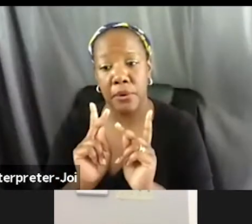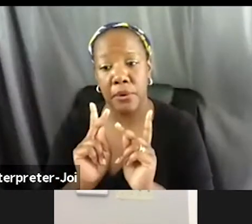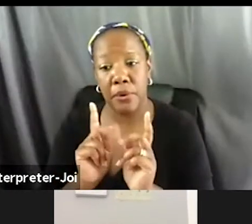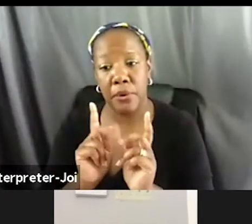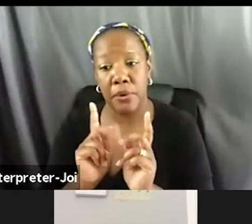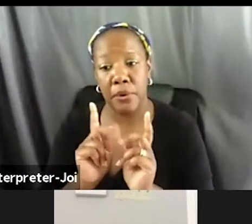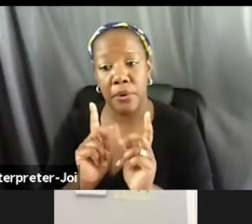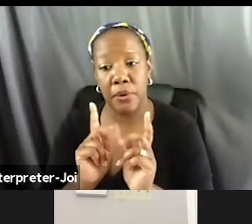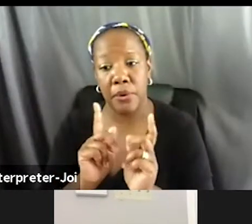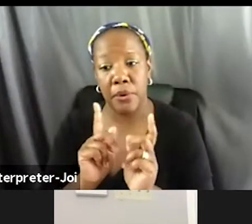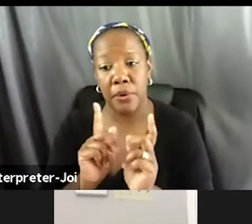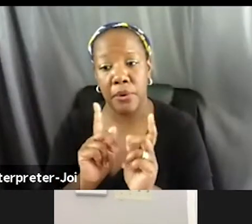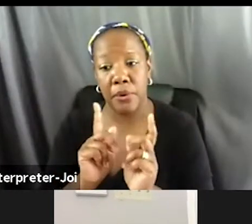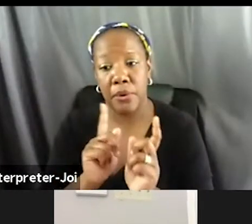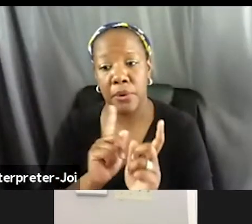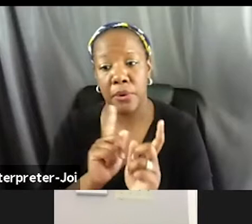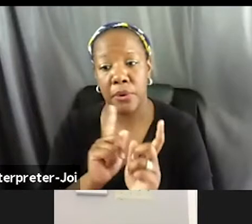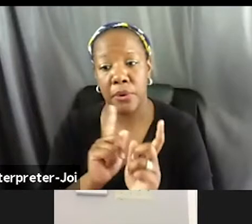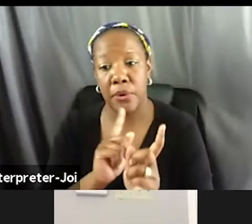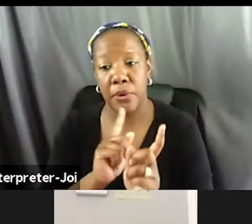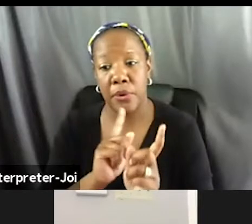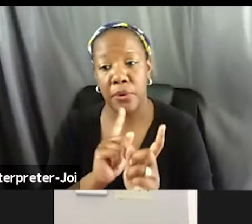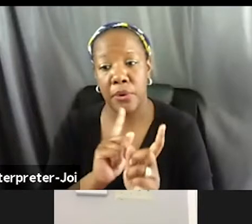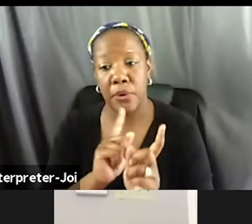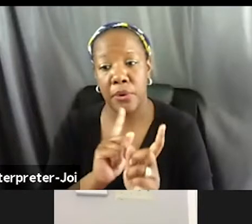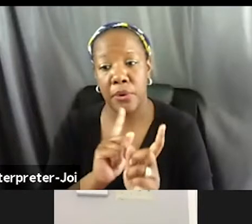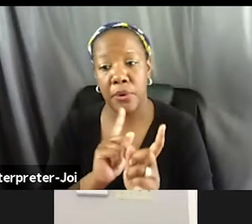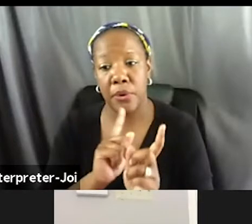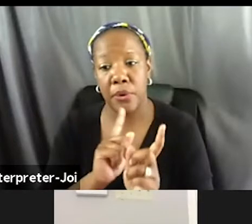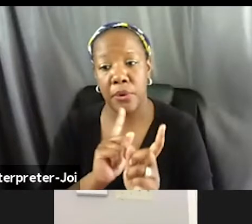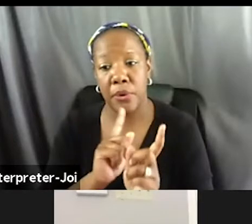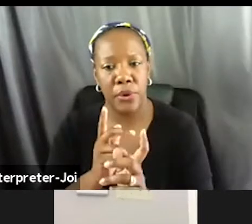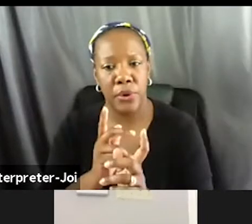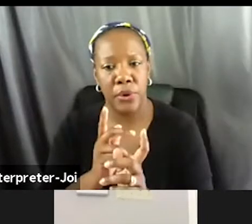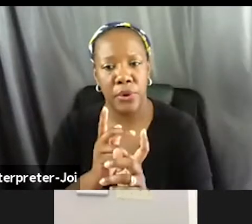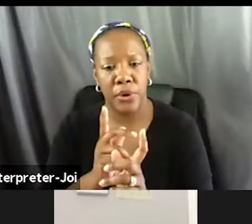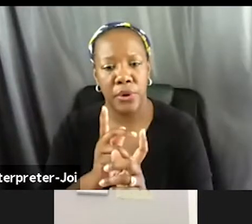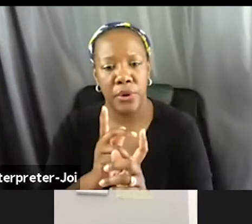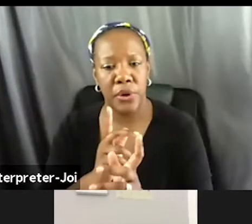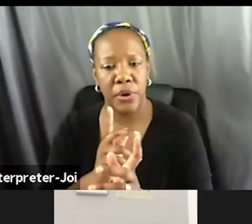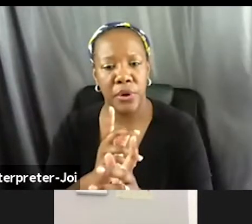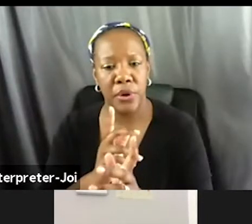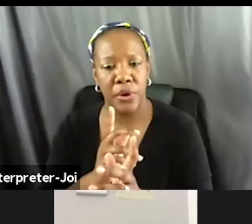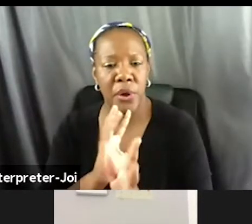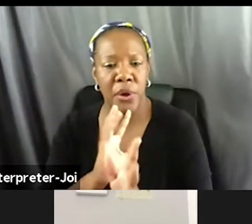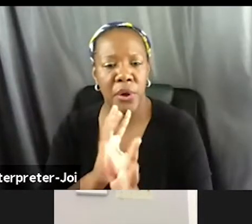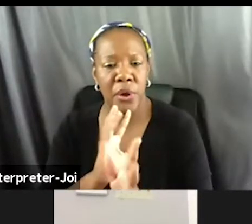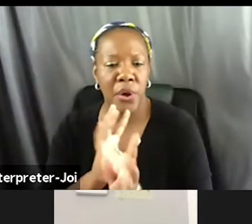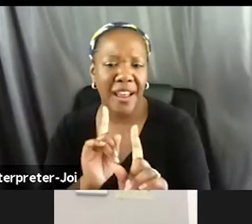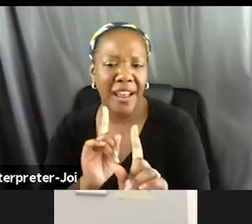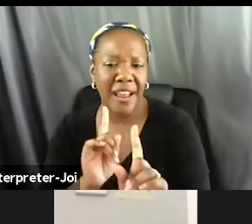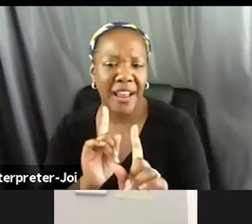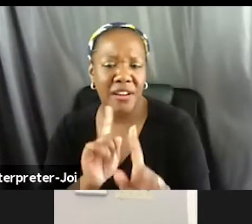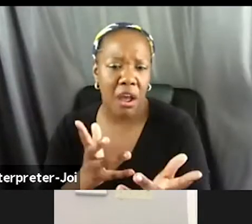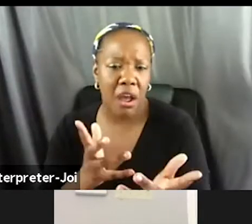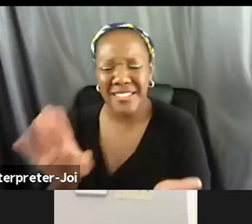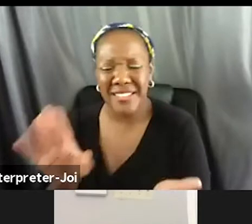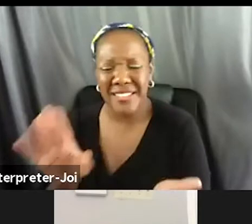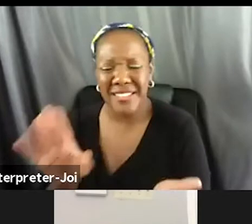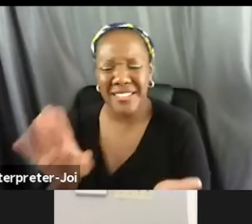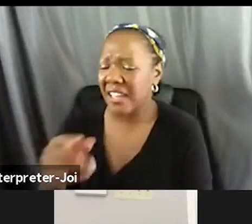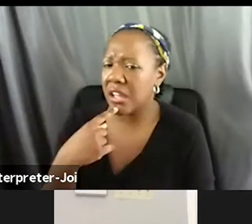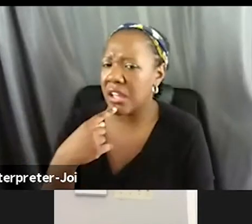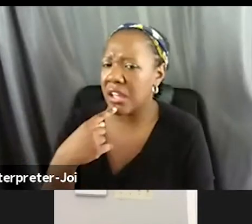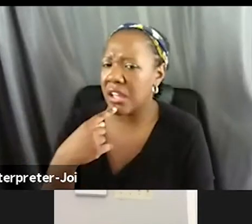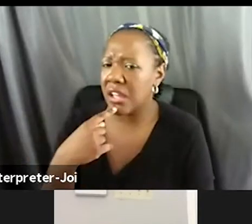respond to me. They'll say things like, don't you want to wear a wig today?